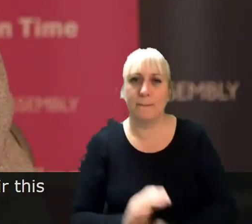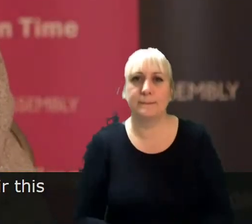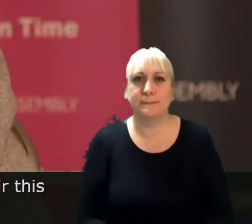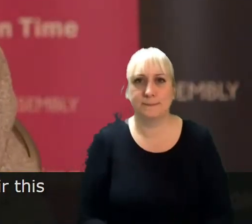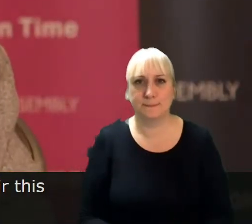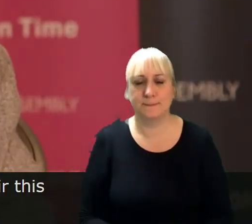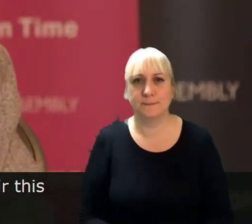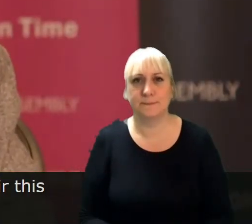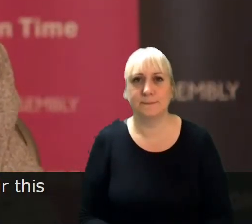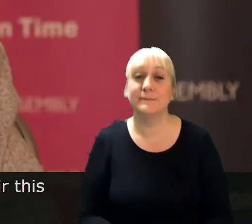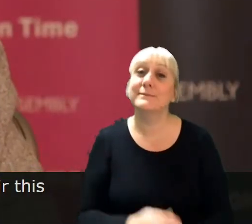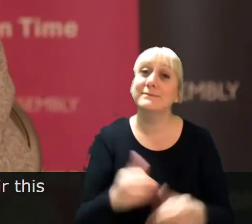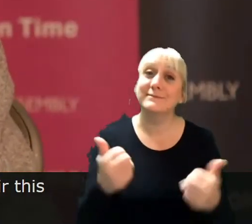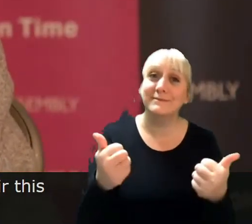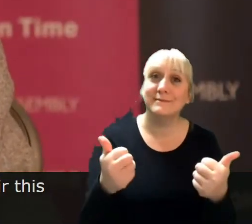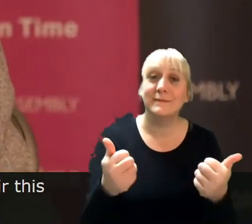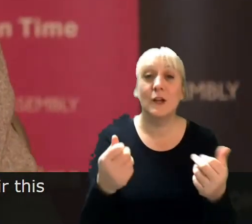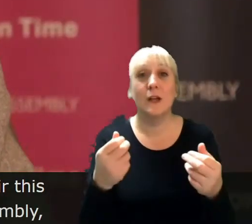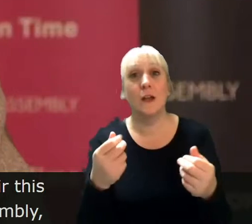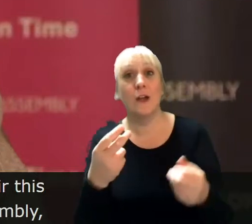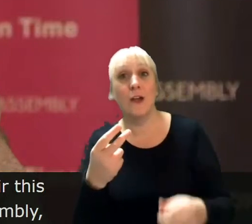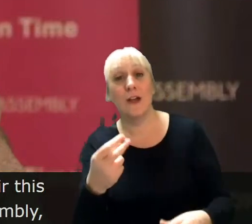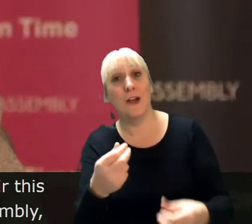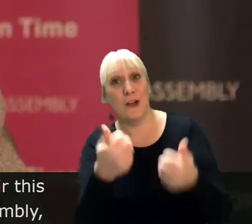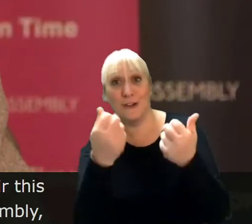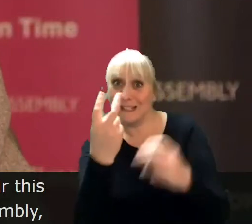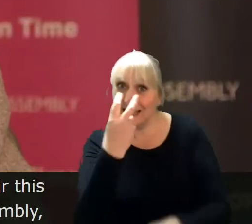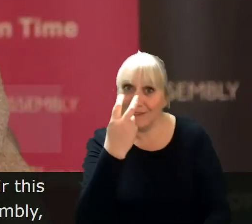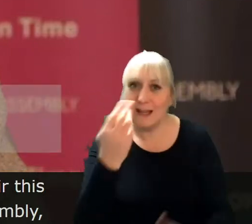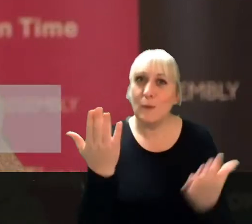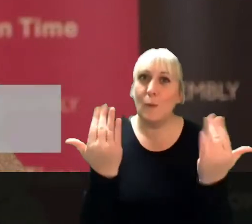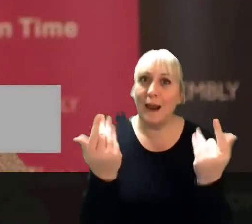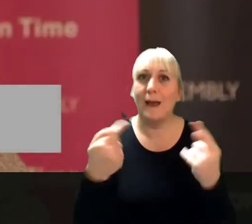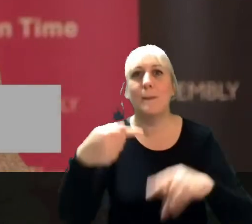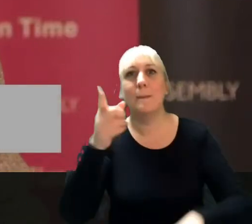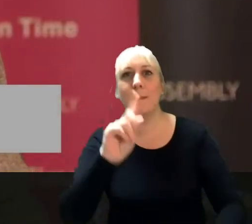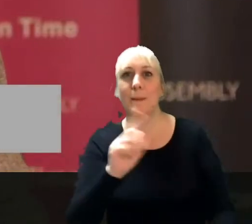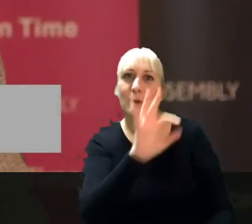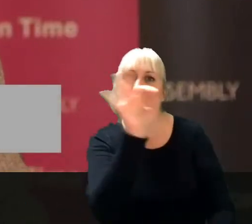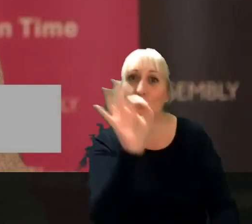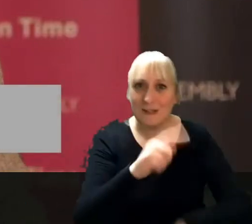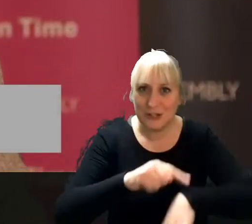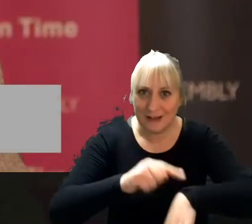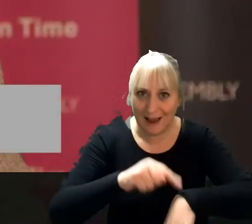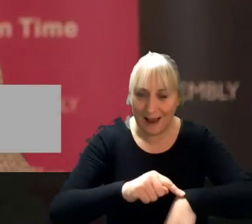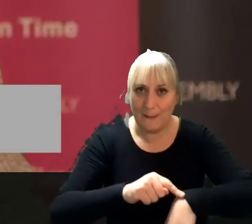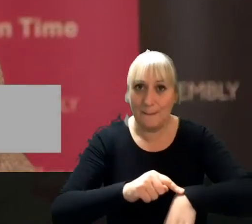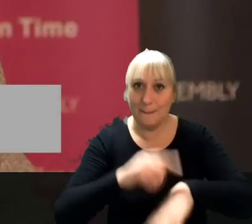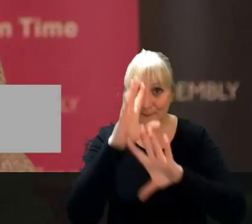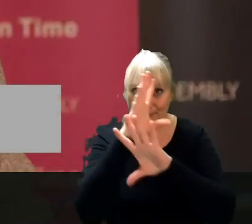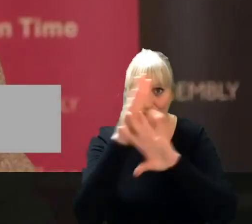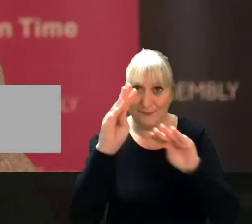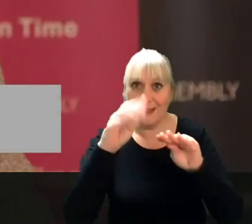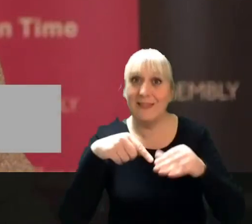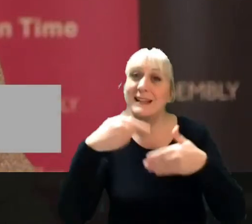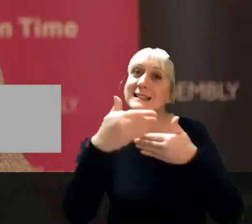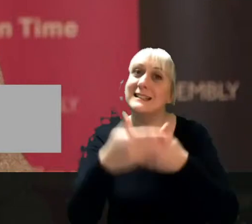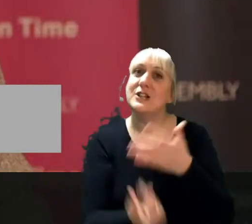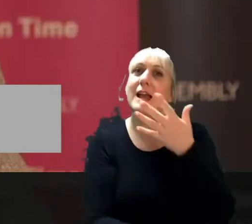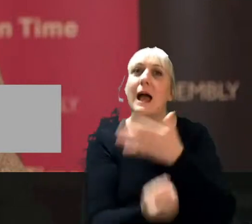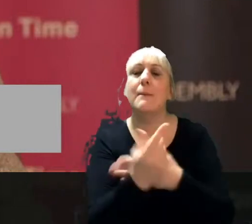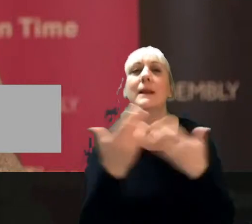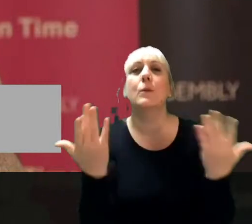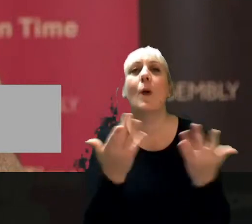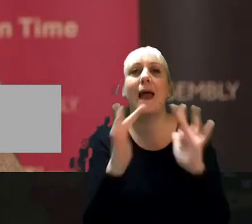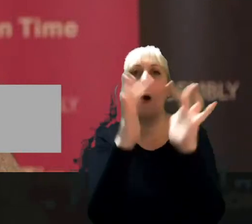Good evening and welcome to People's Question Time. The session is taking place online. The Mayor and the